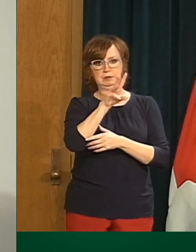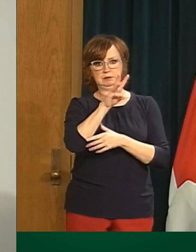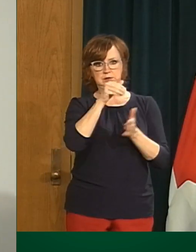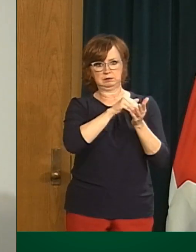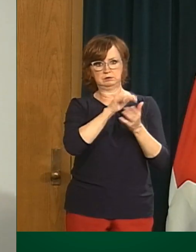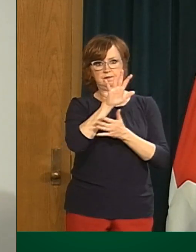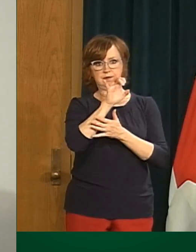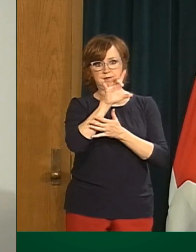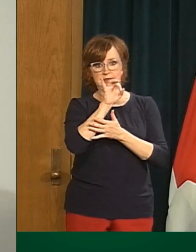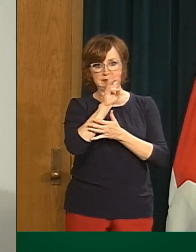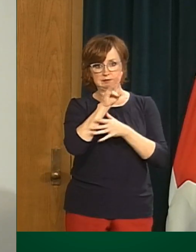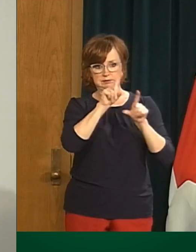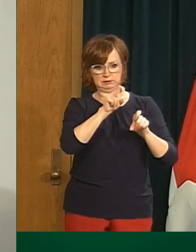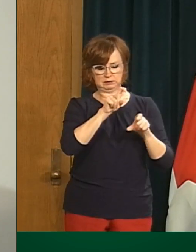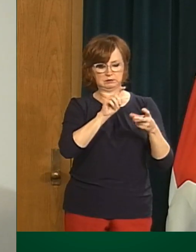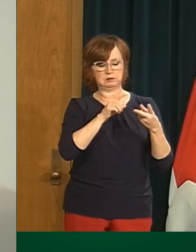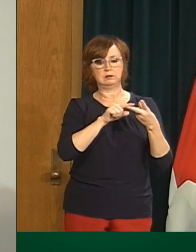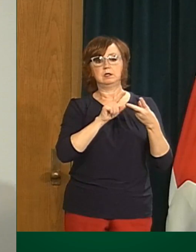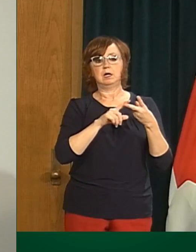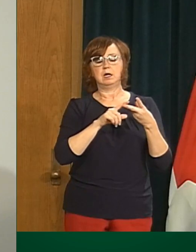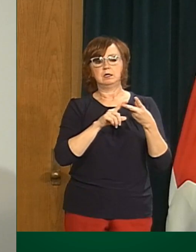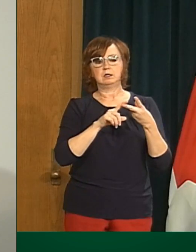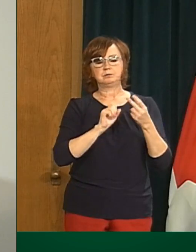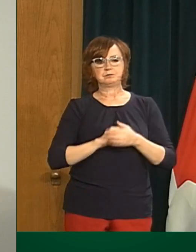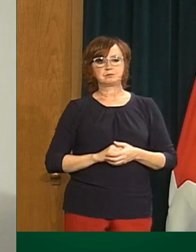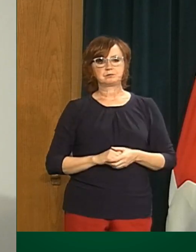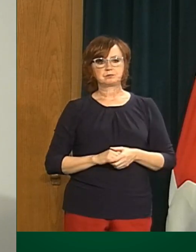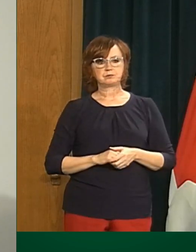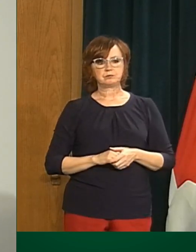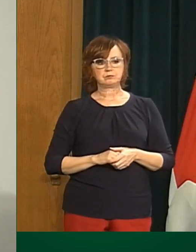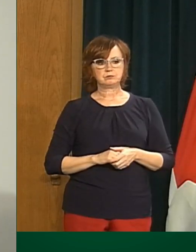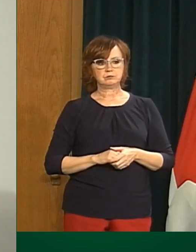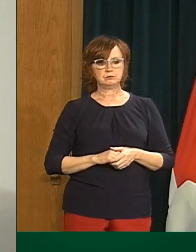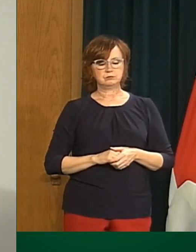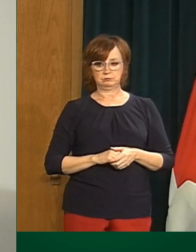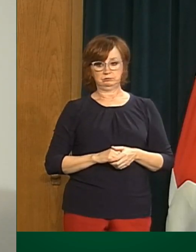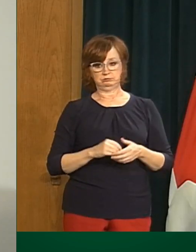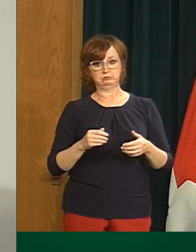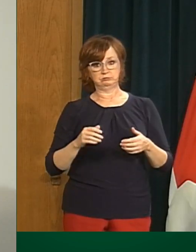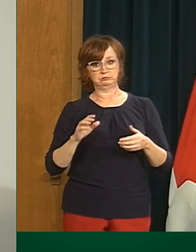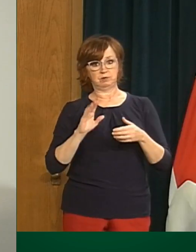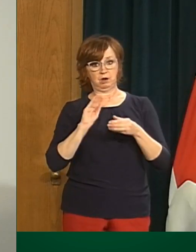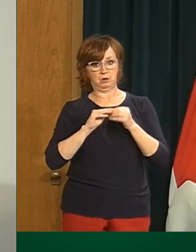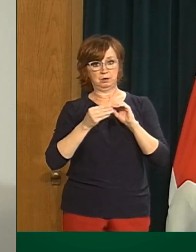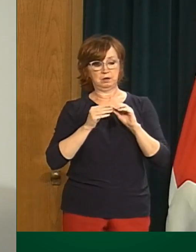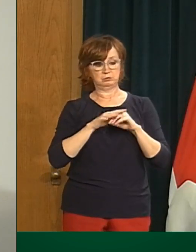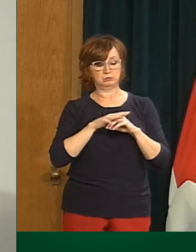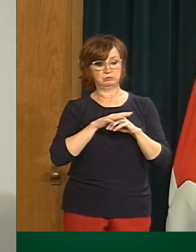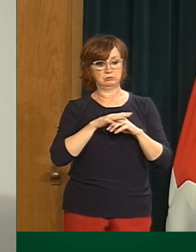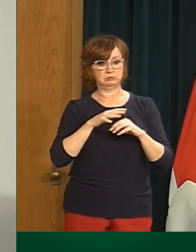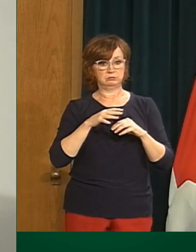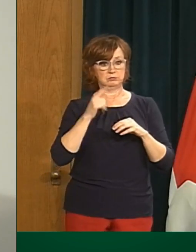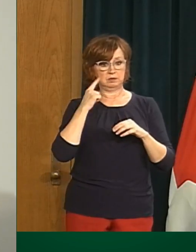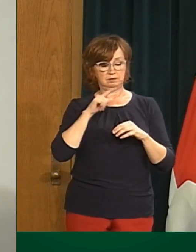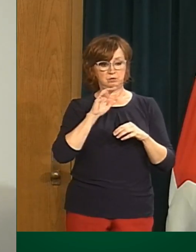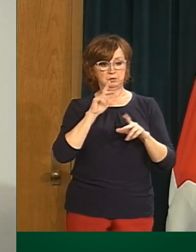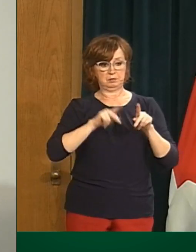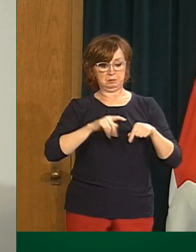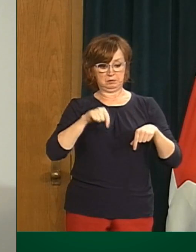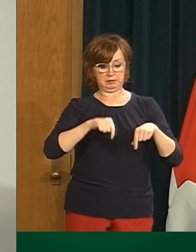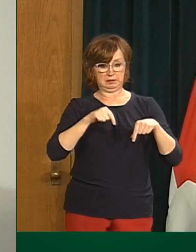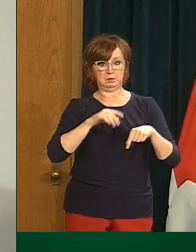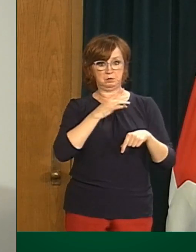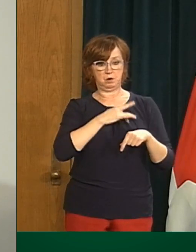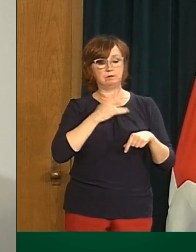26,586, and our testing rate continues to be high and exceeds the national rate significantly.